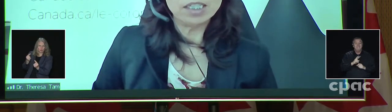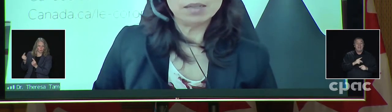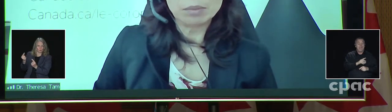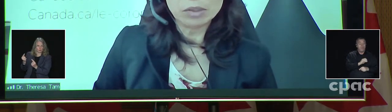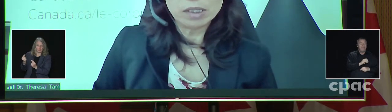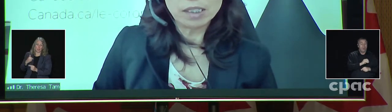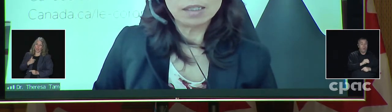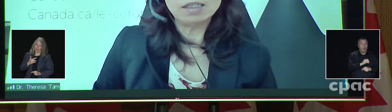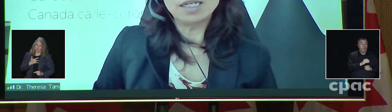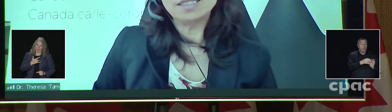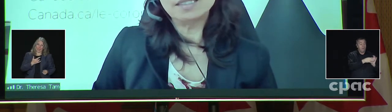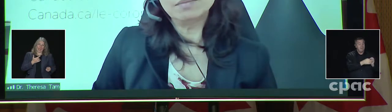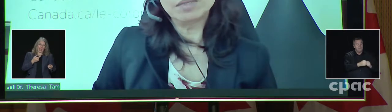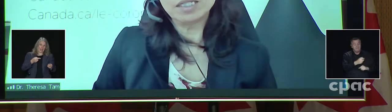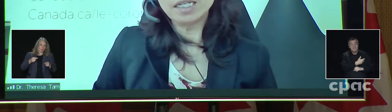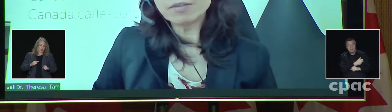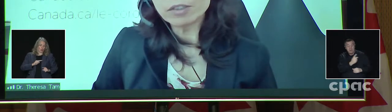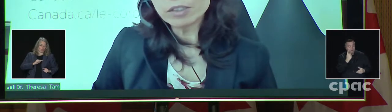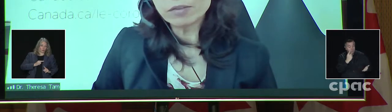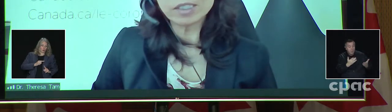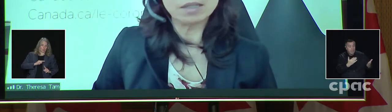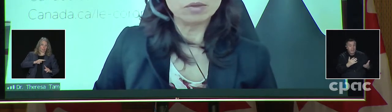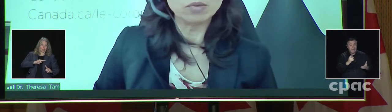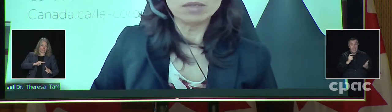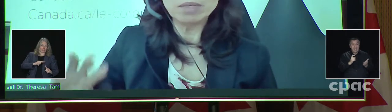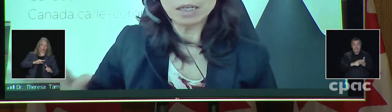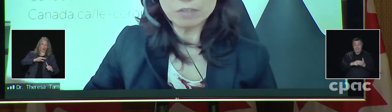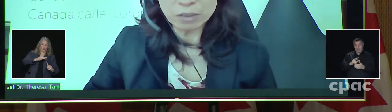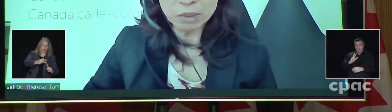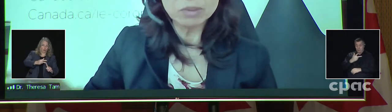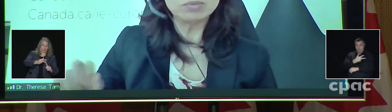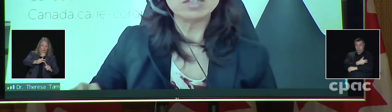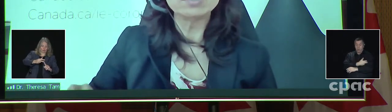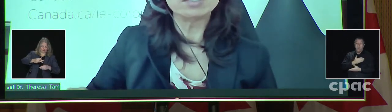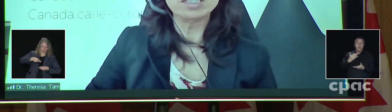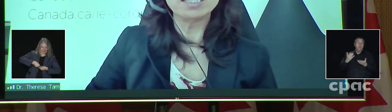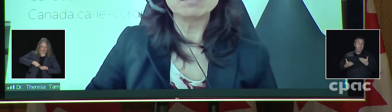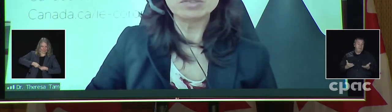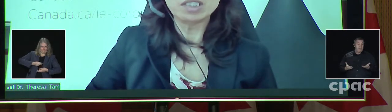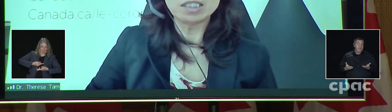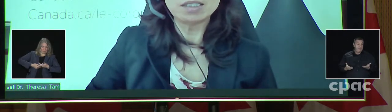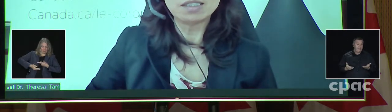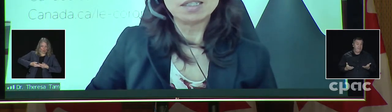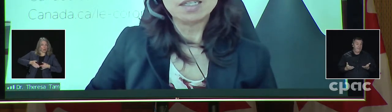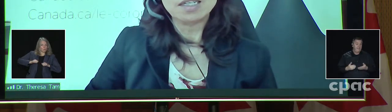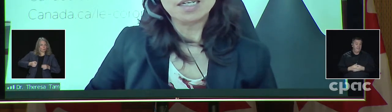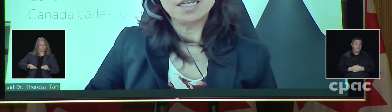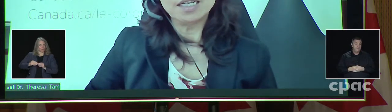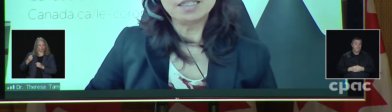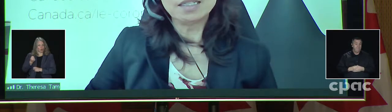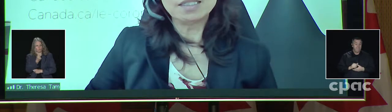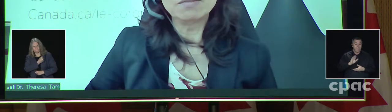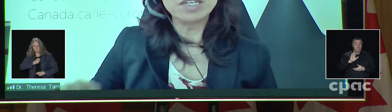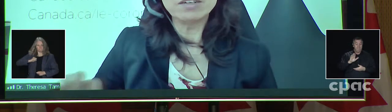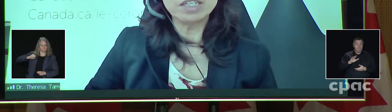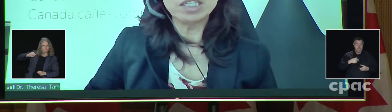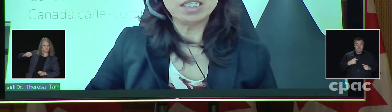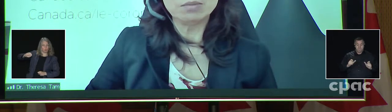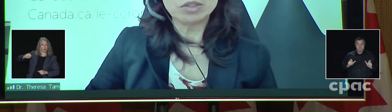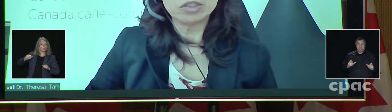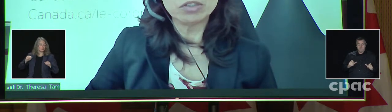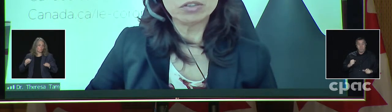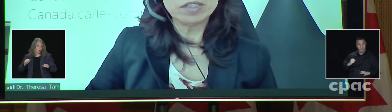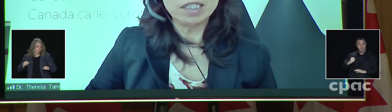when you get a booster, your antibody levels, for example, one part of your immune response could get boosted. And there's some very